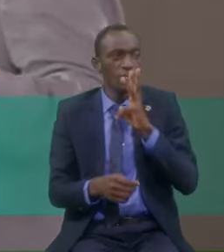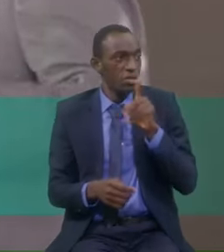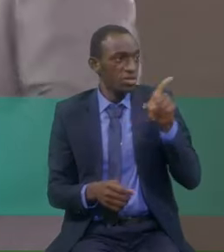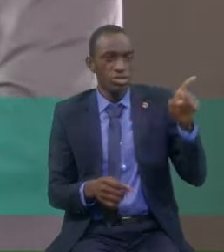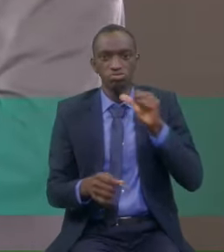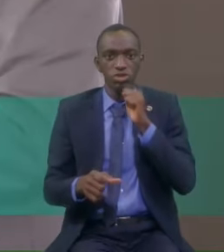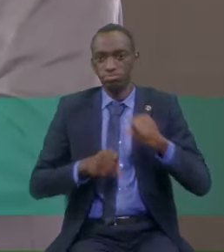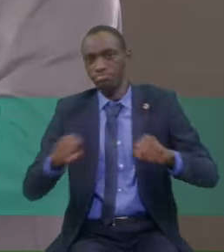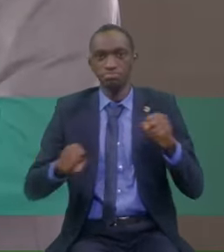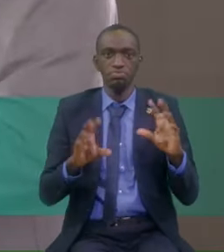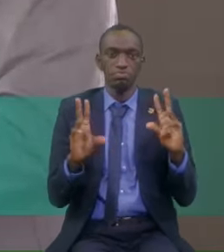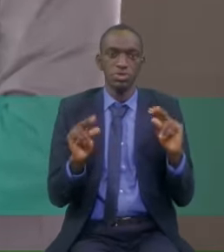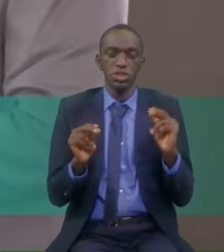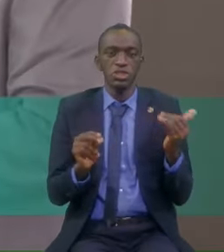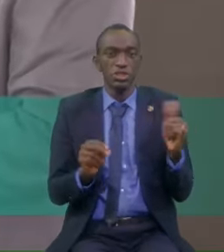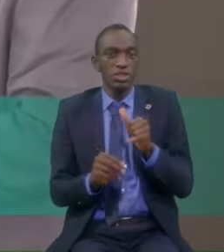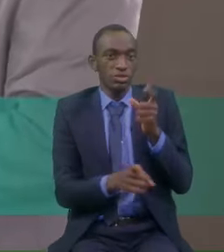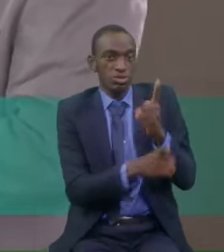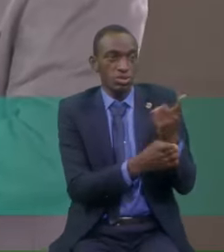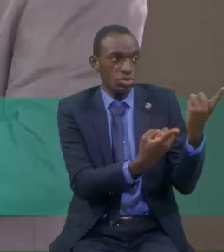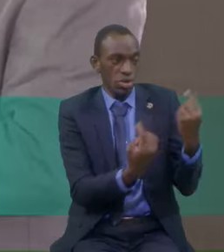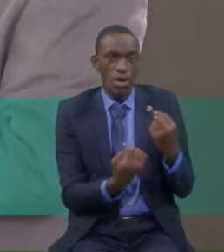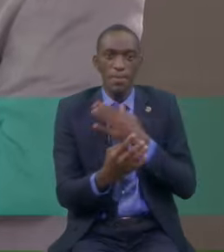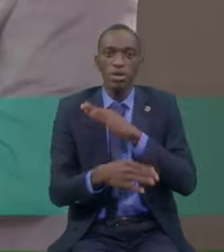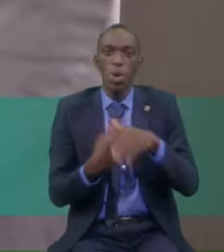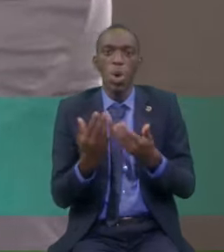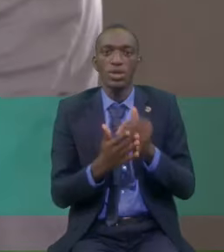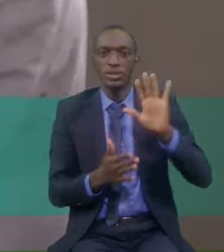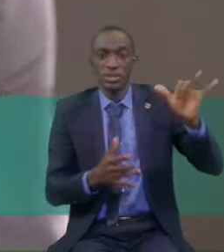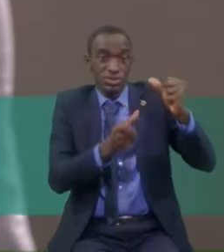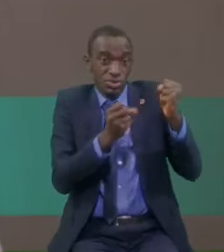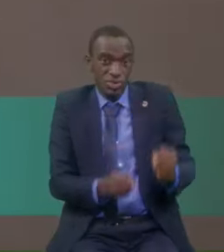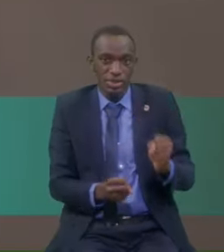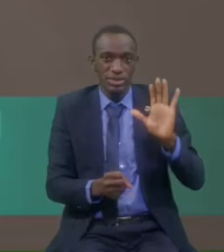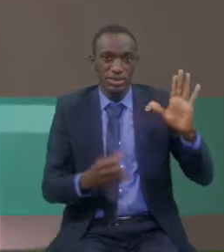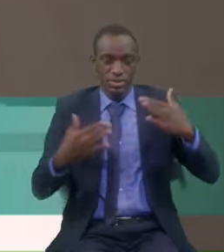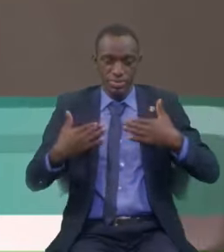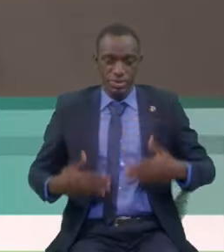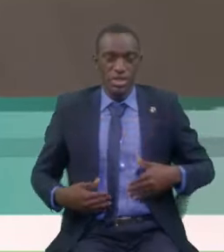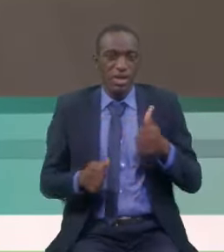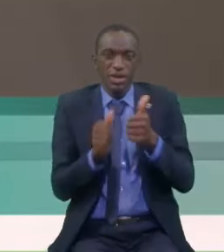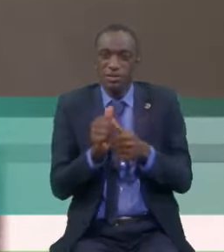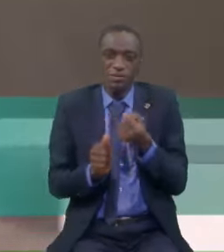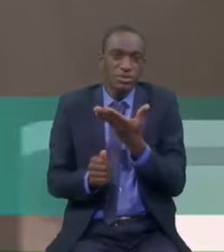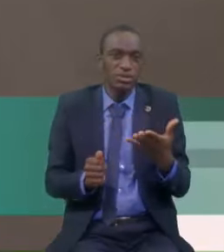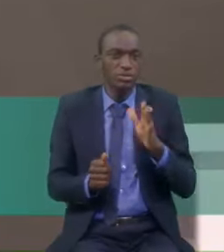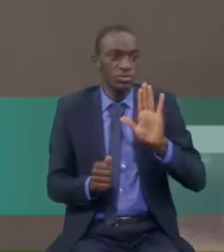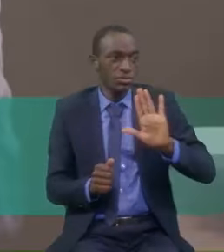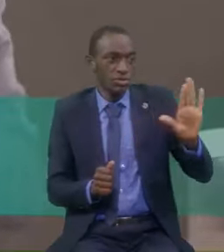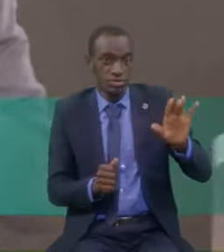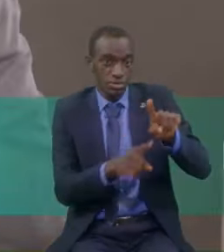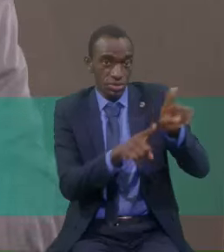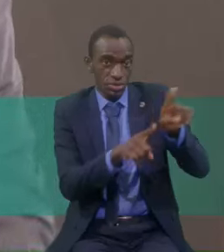and all their strength, all their body, everything, they surrender, and I